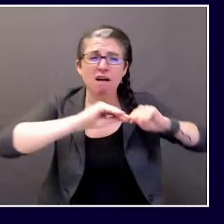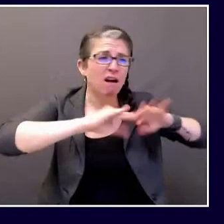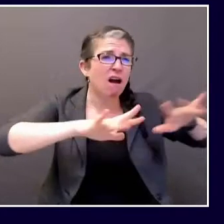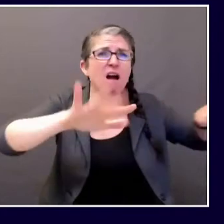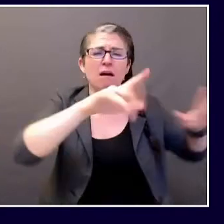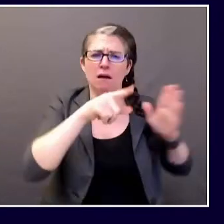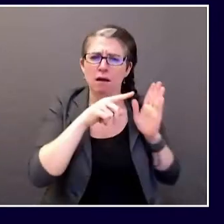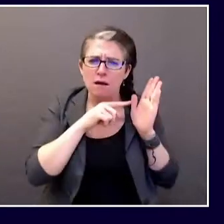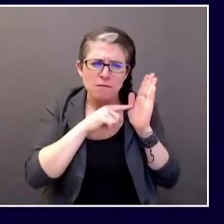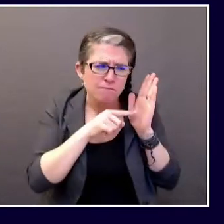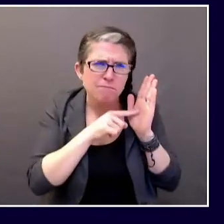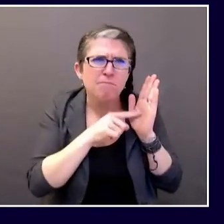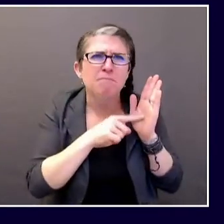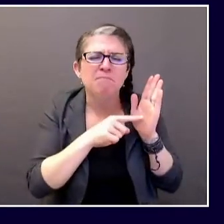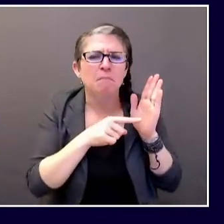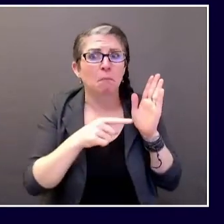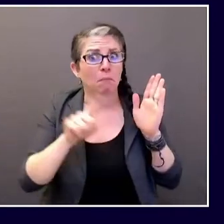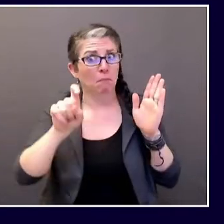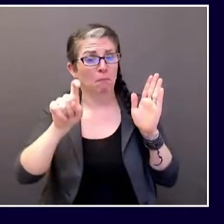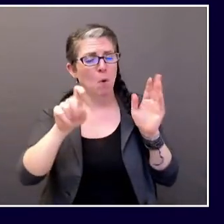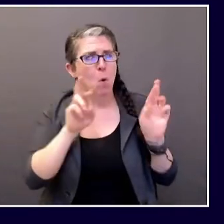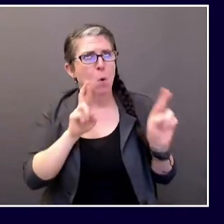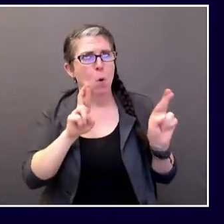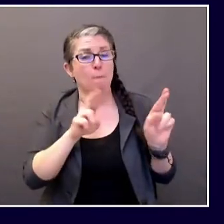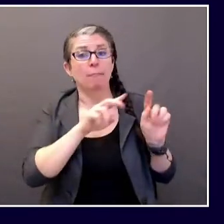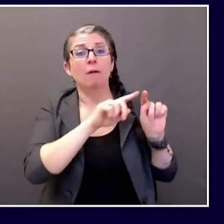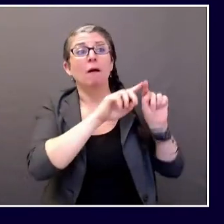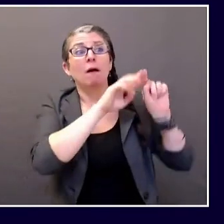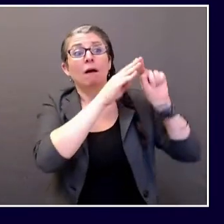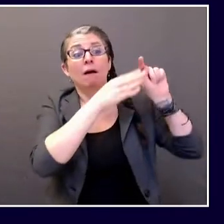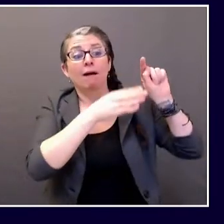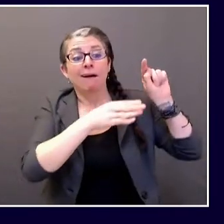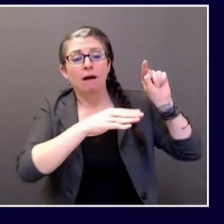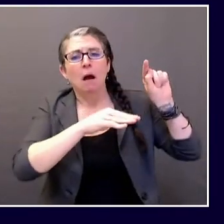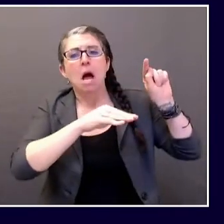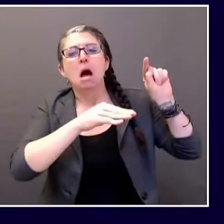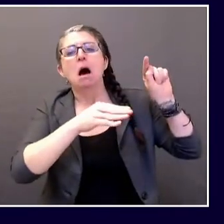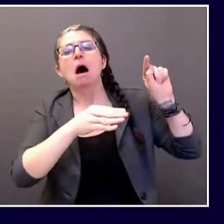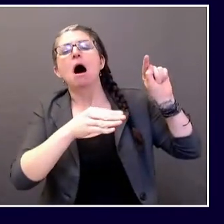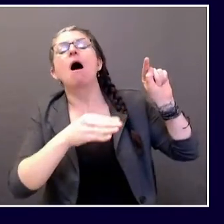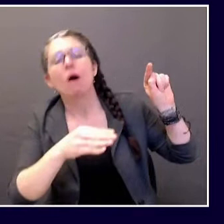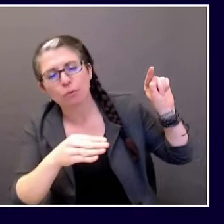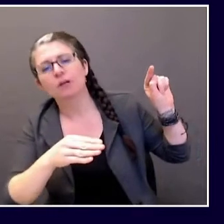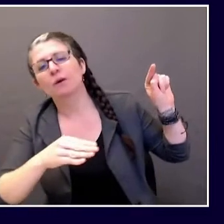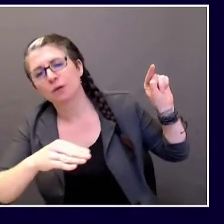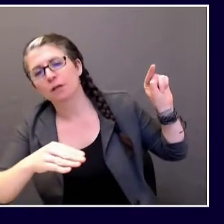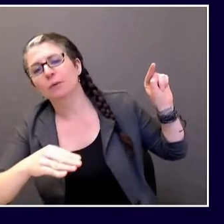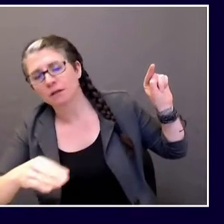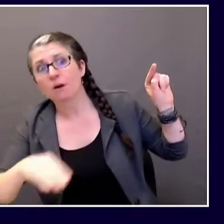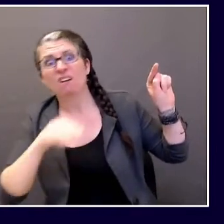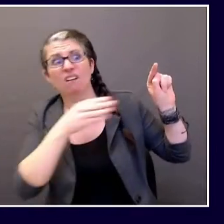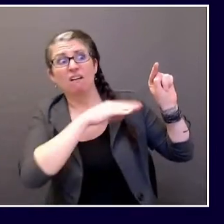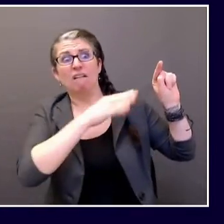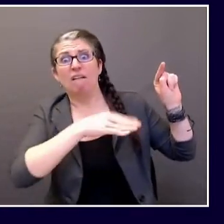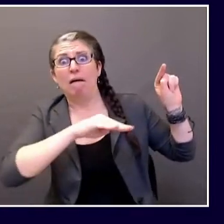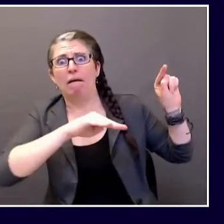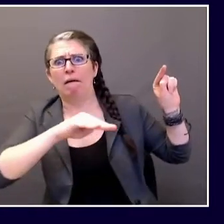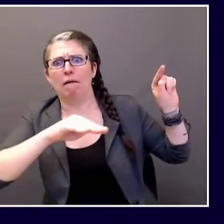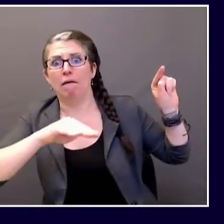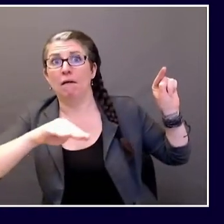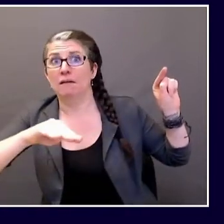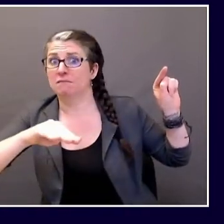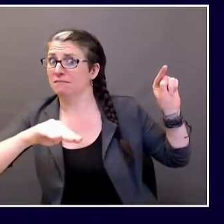with what other states are seeing as well. We'll have much more to discuss around this as more data come in and as we